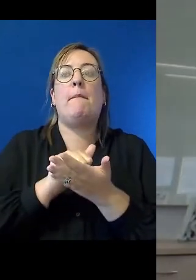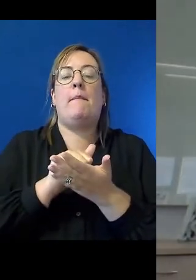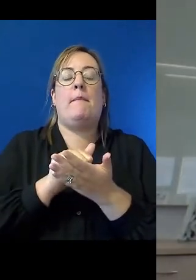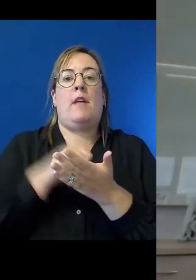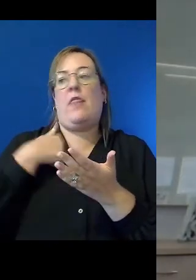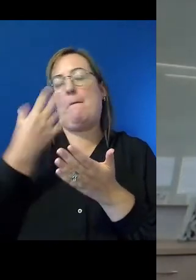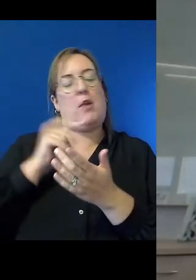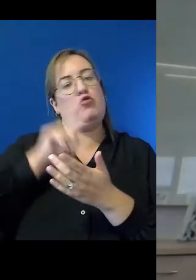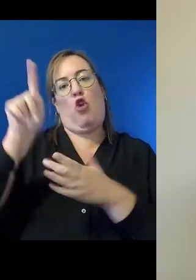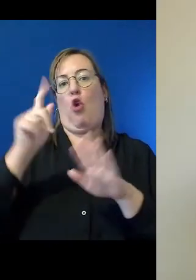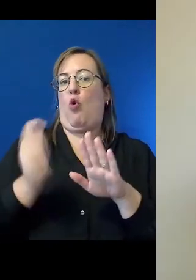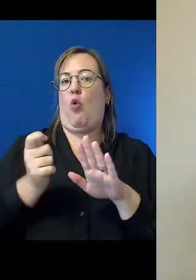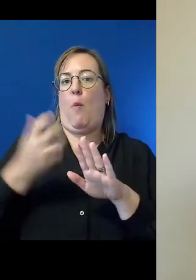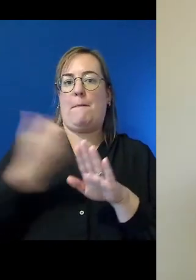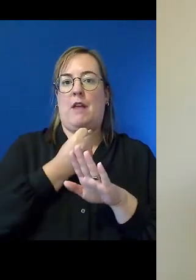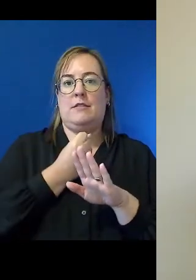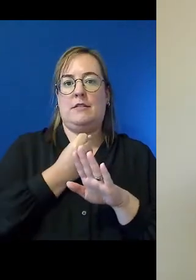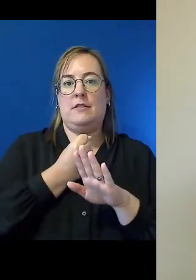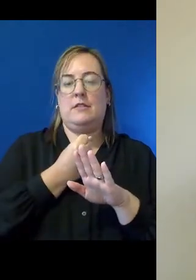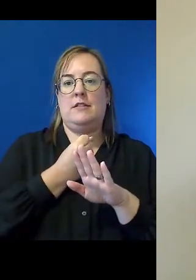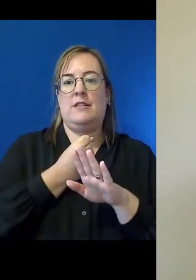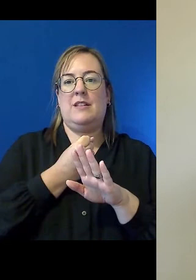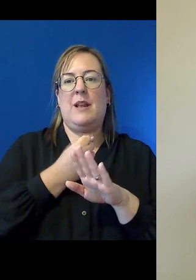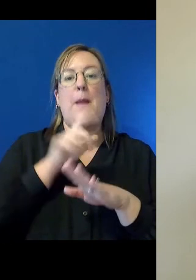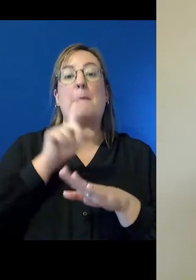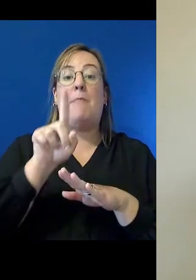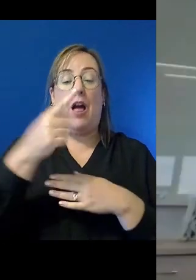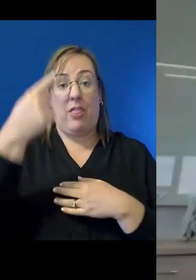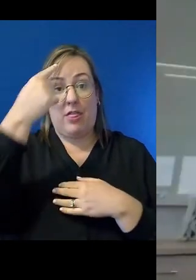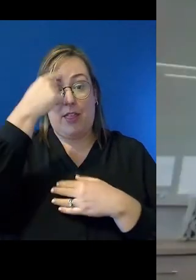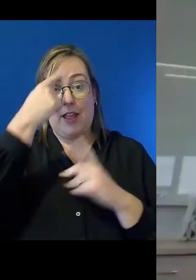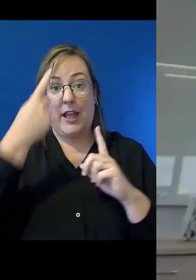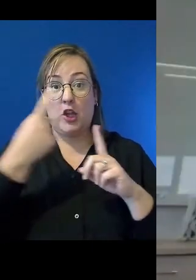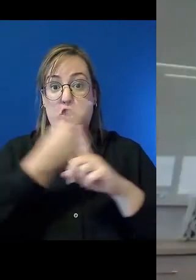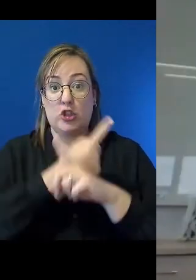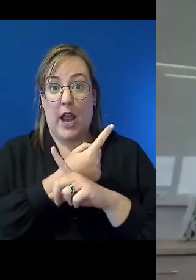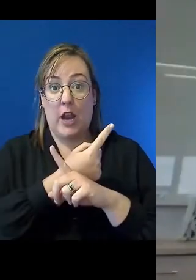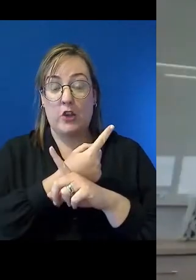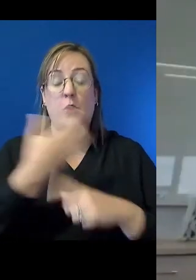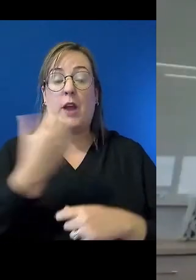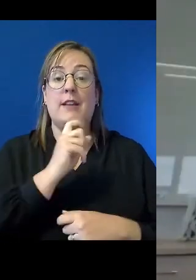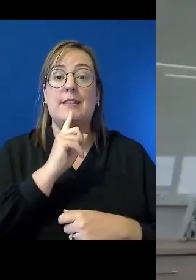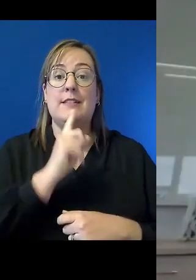punished. Whereas the thinking shifted and shifted to say, if I'm dealing with a person who has